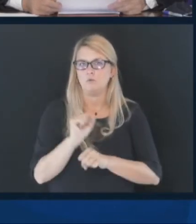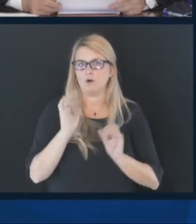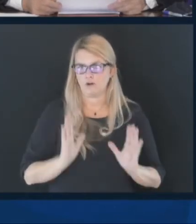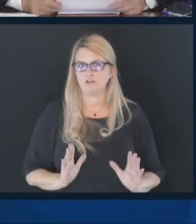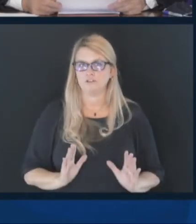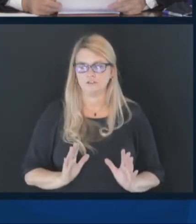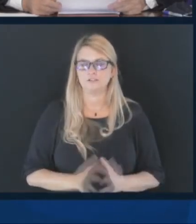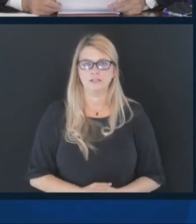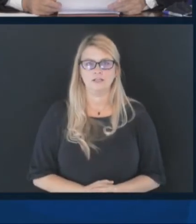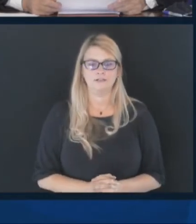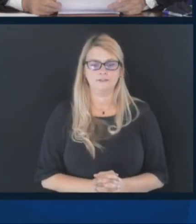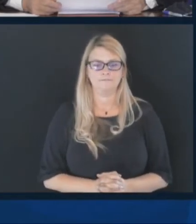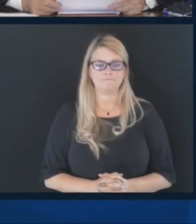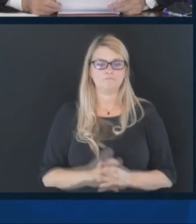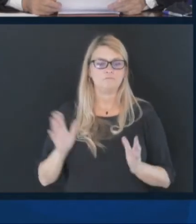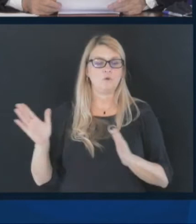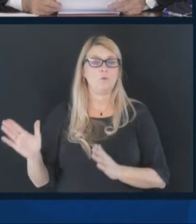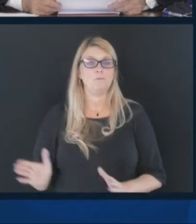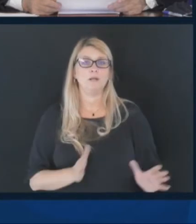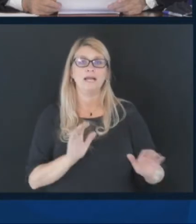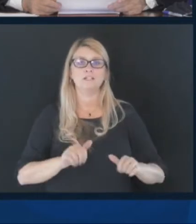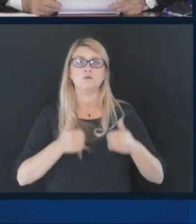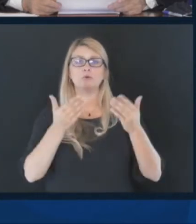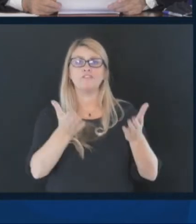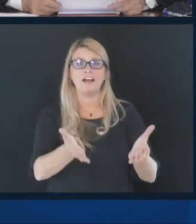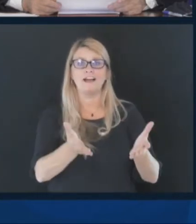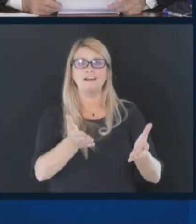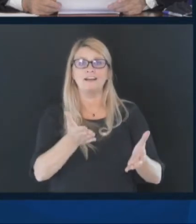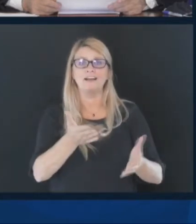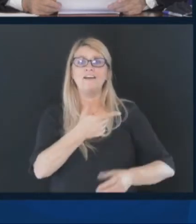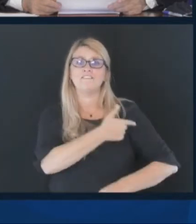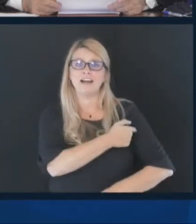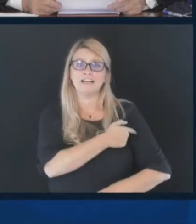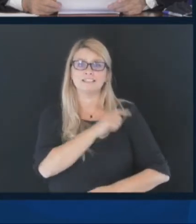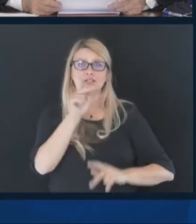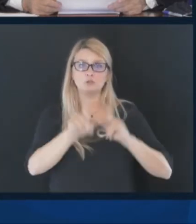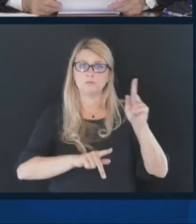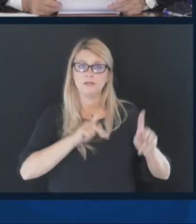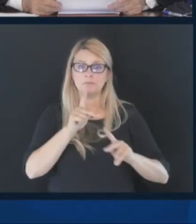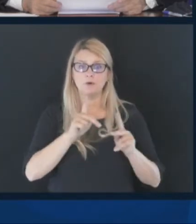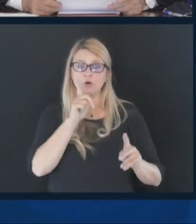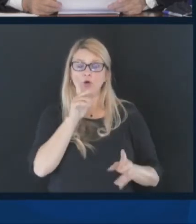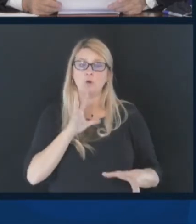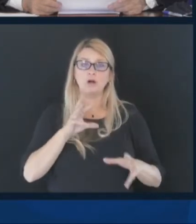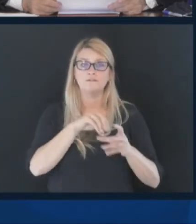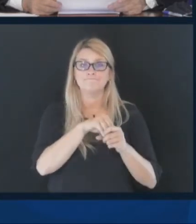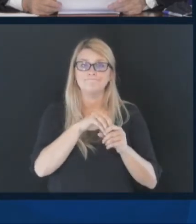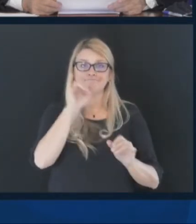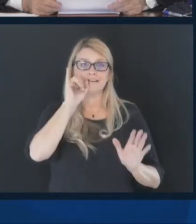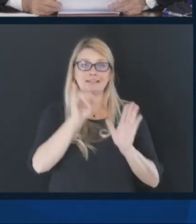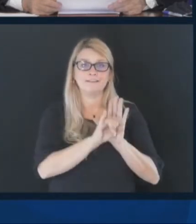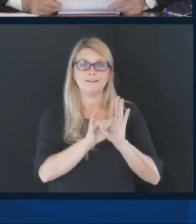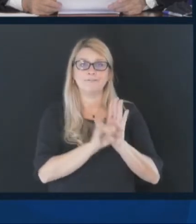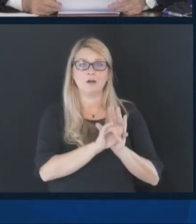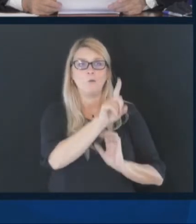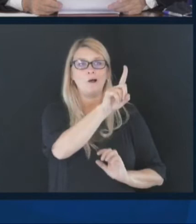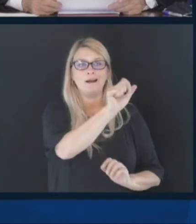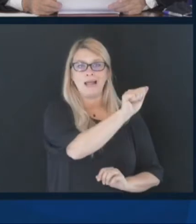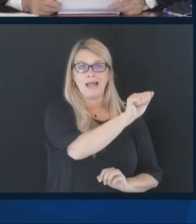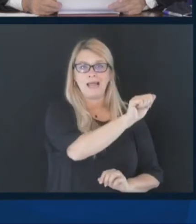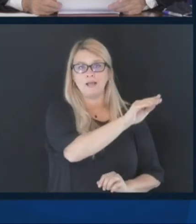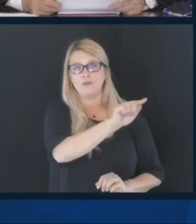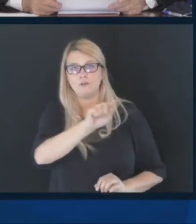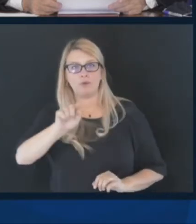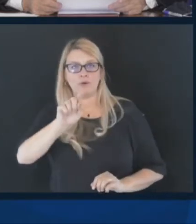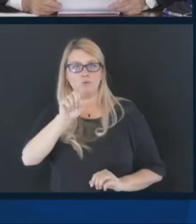We are planning to offer vaccines to all individuals identified in 1A through 1D within the first